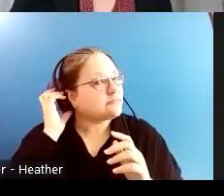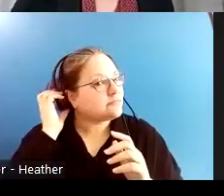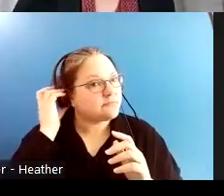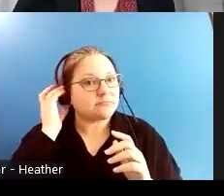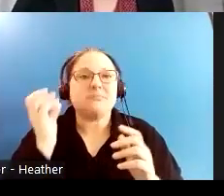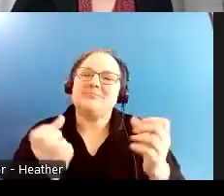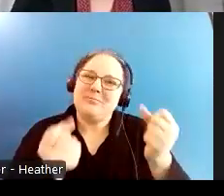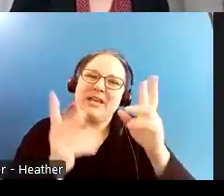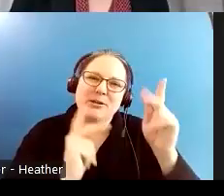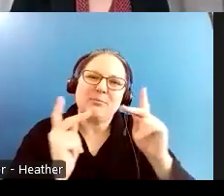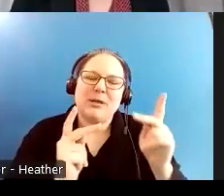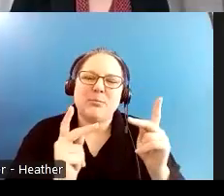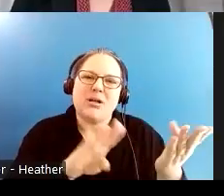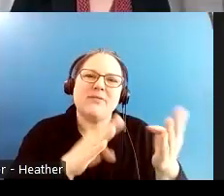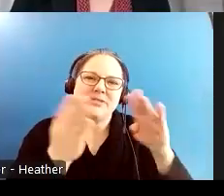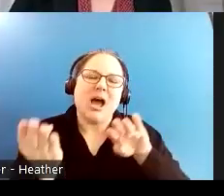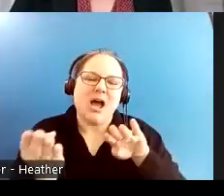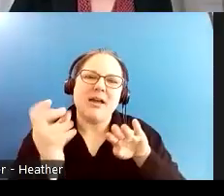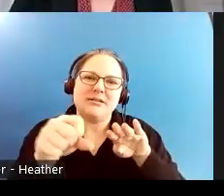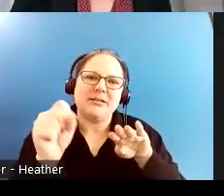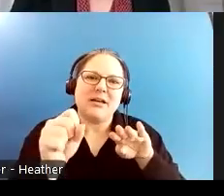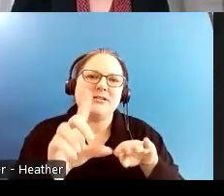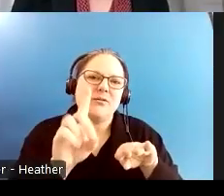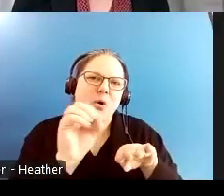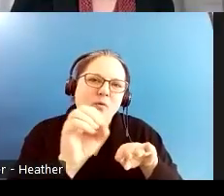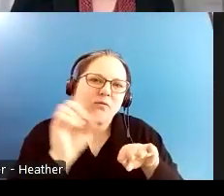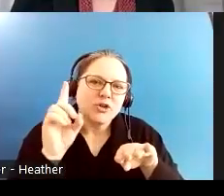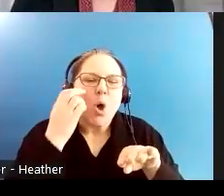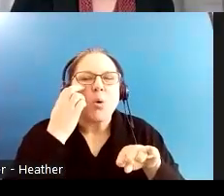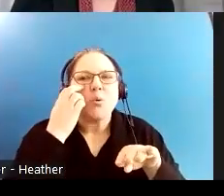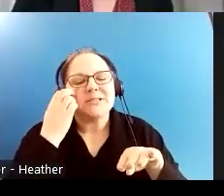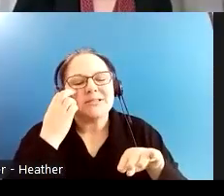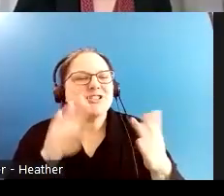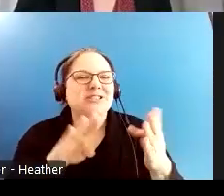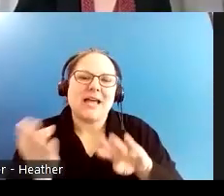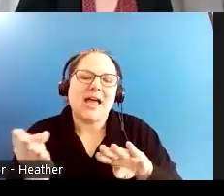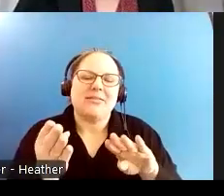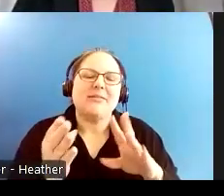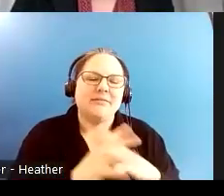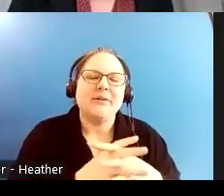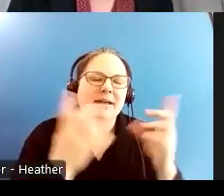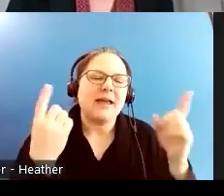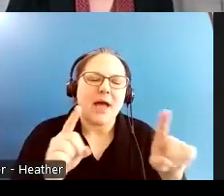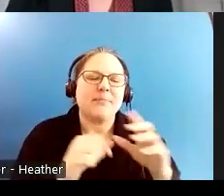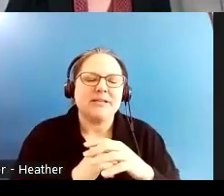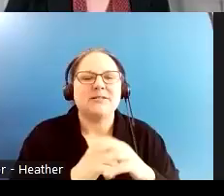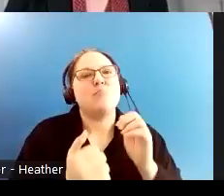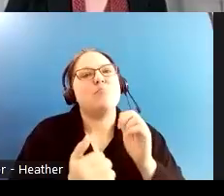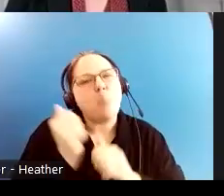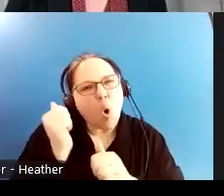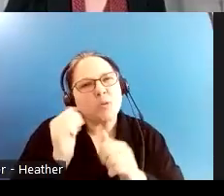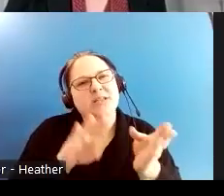is the most common cause of death in the unhealthy population, and most of these cases of deaths have been related to overdose. And